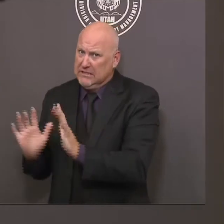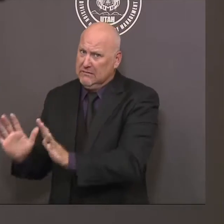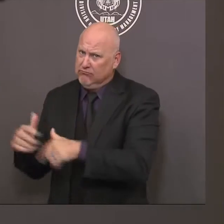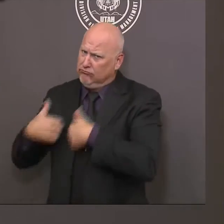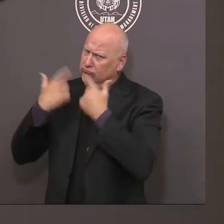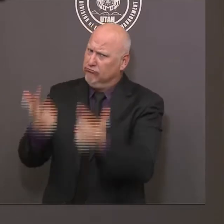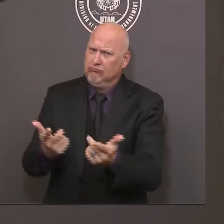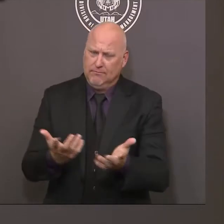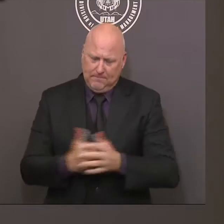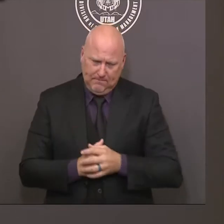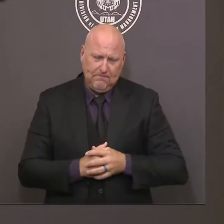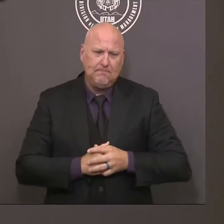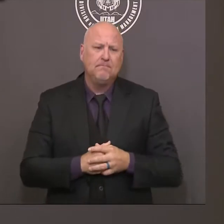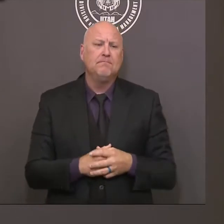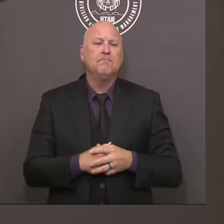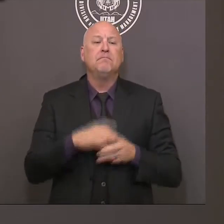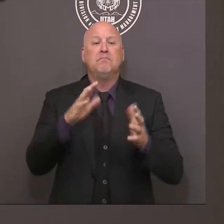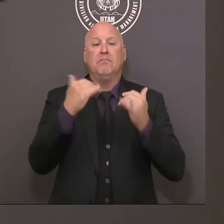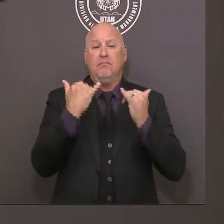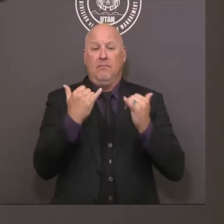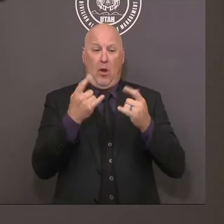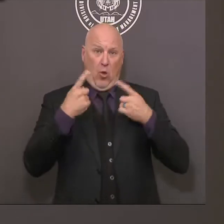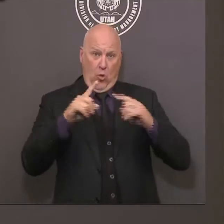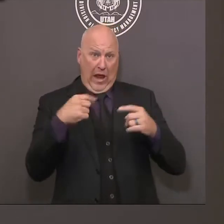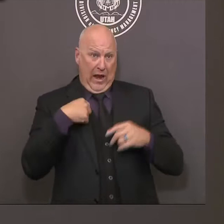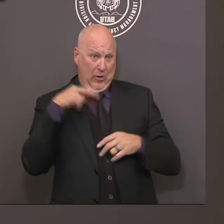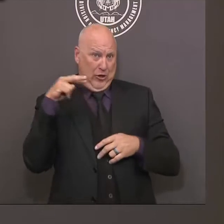it in a holistic way. We've looked at